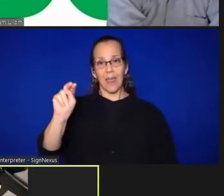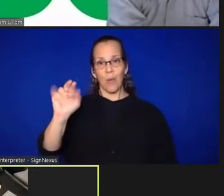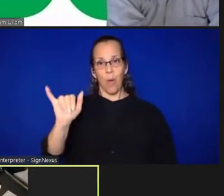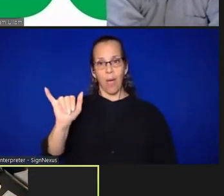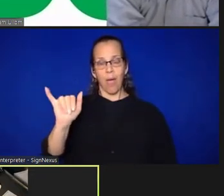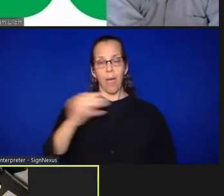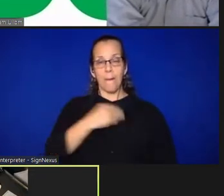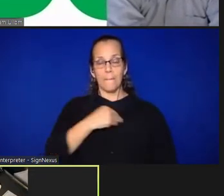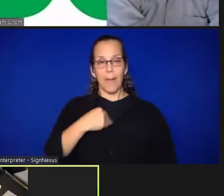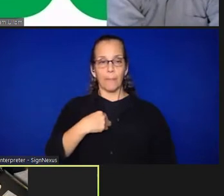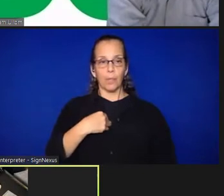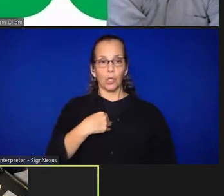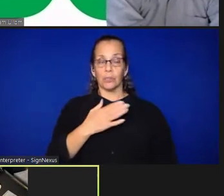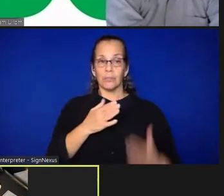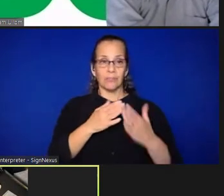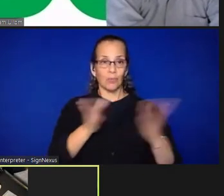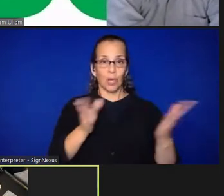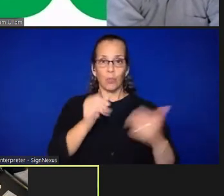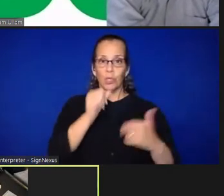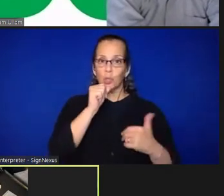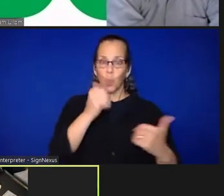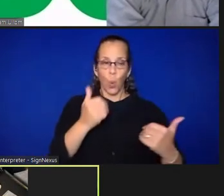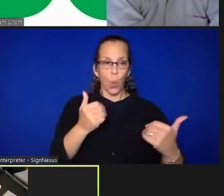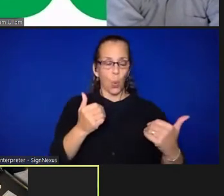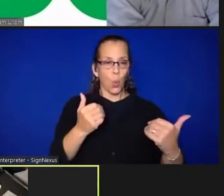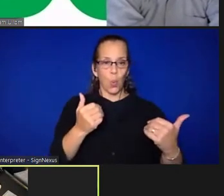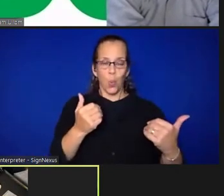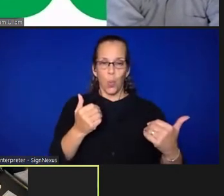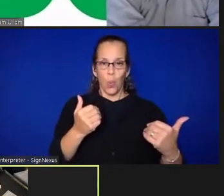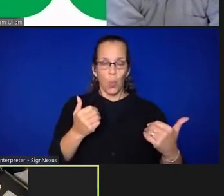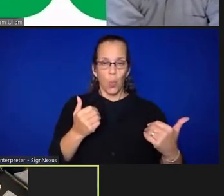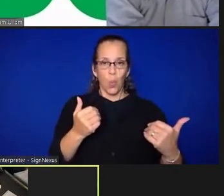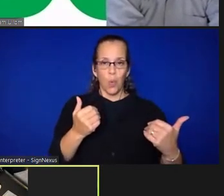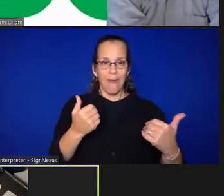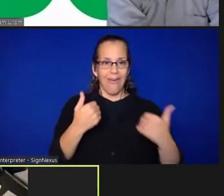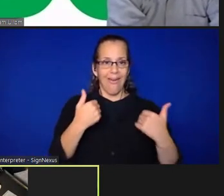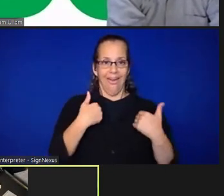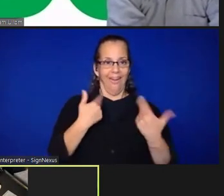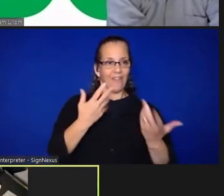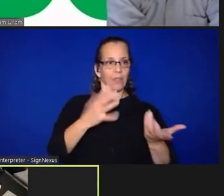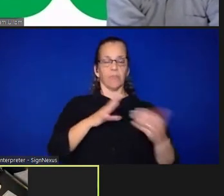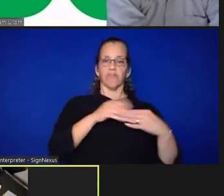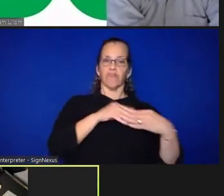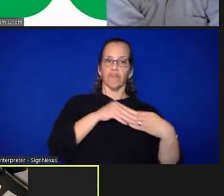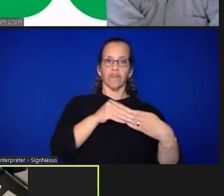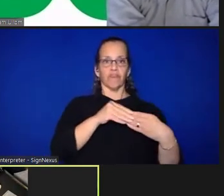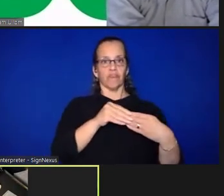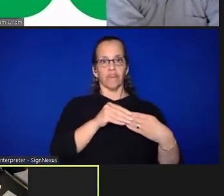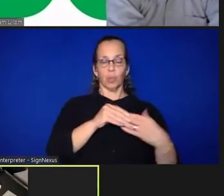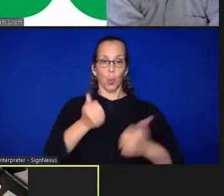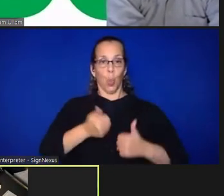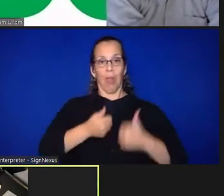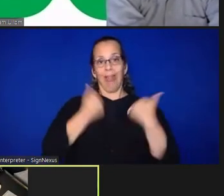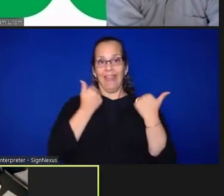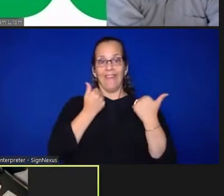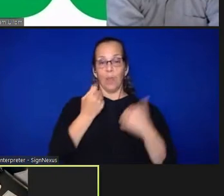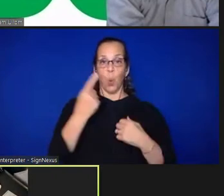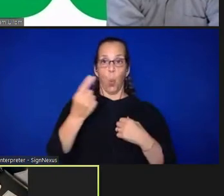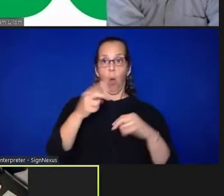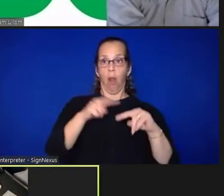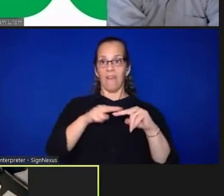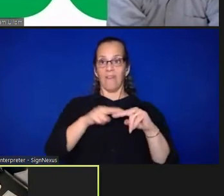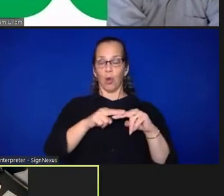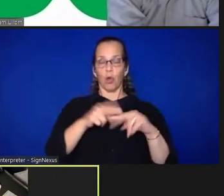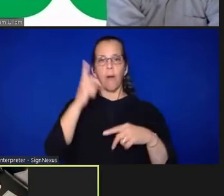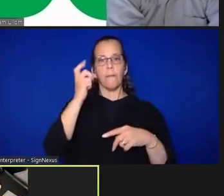have the luxury of being able to afford living within the mtaway one or even two Fair Zone because of the cost of